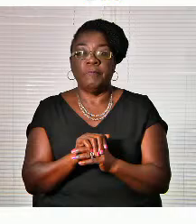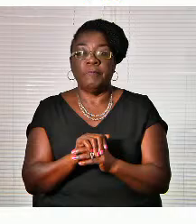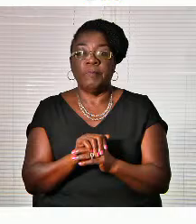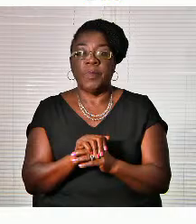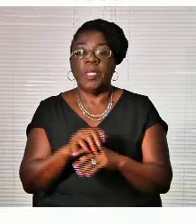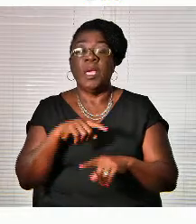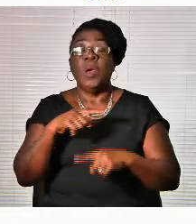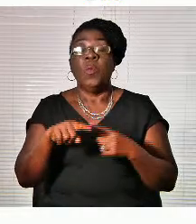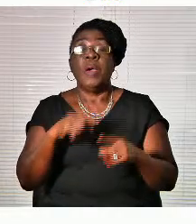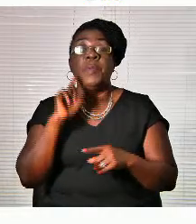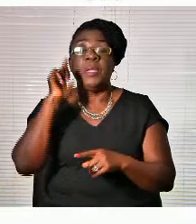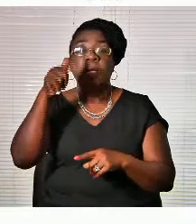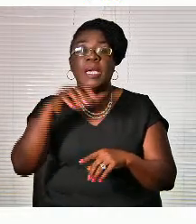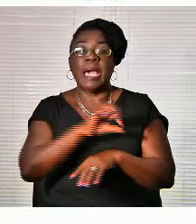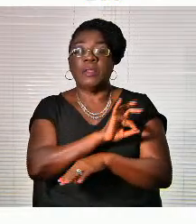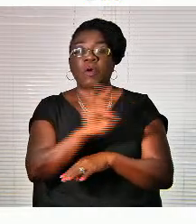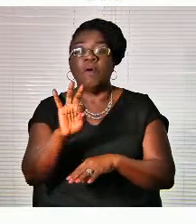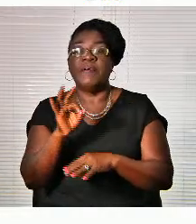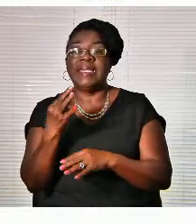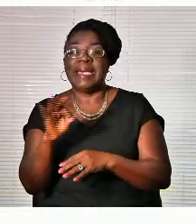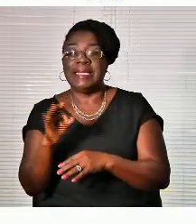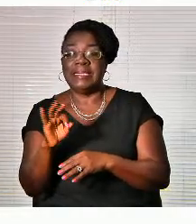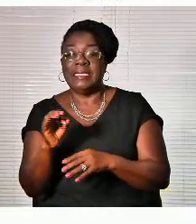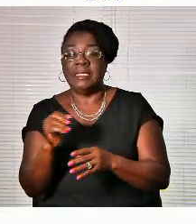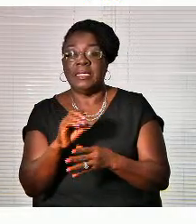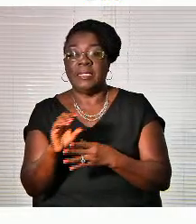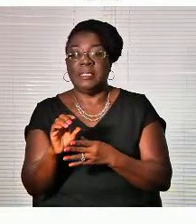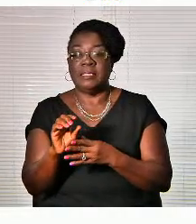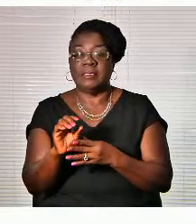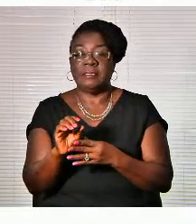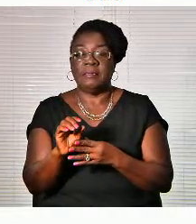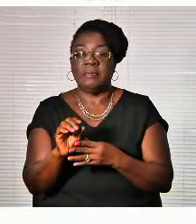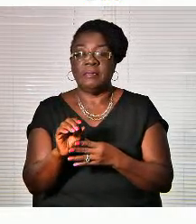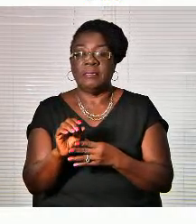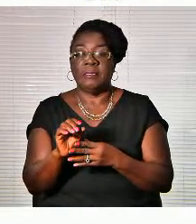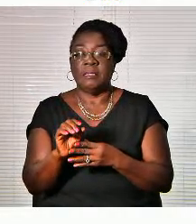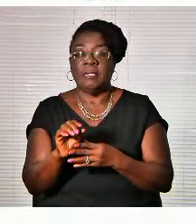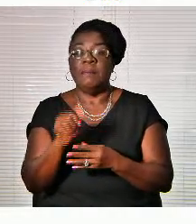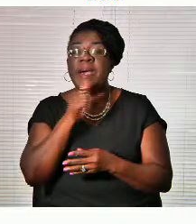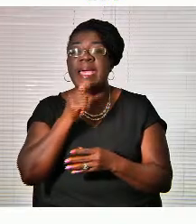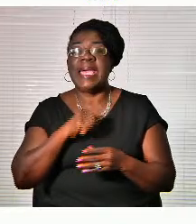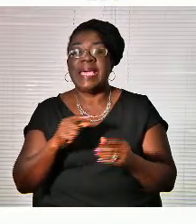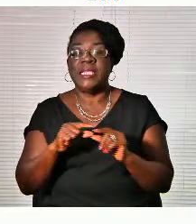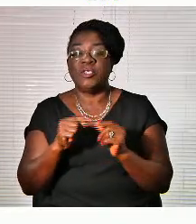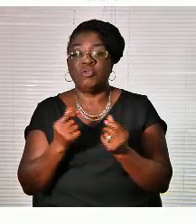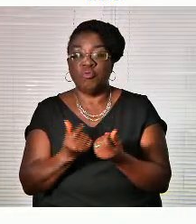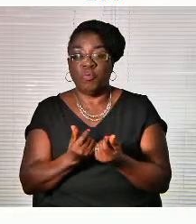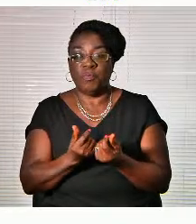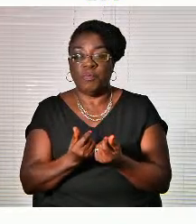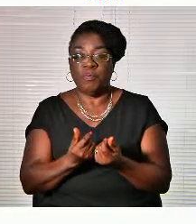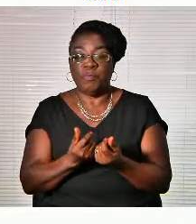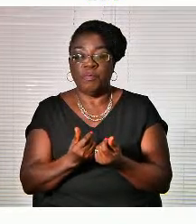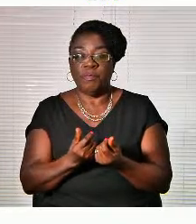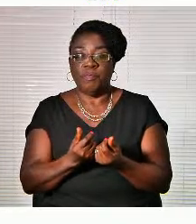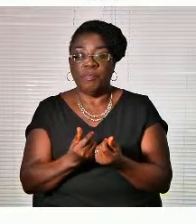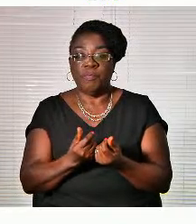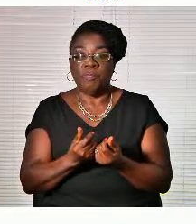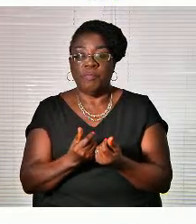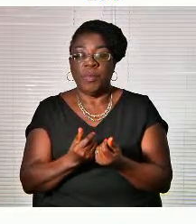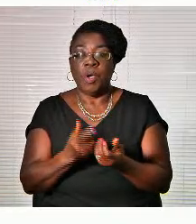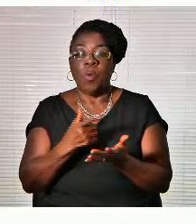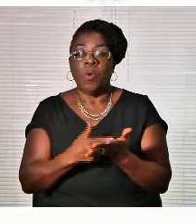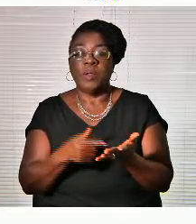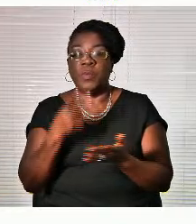When we look at the COVID-19 cases by age group and gender, what